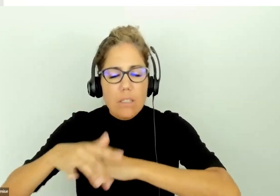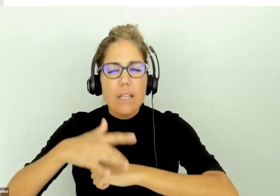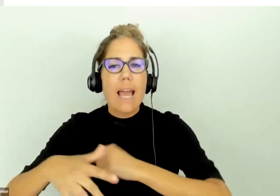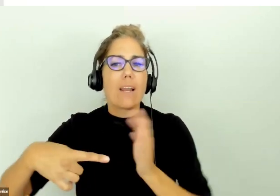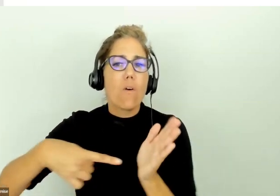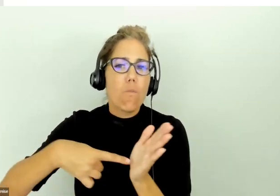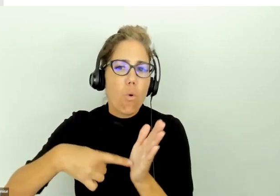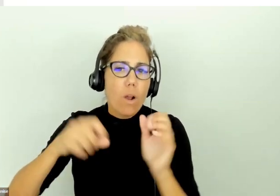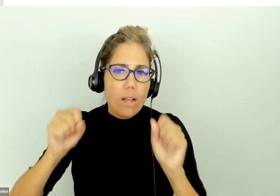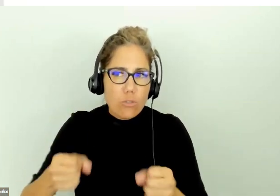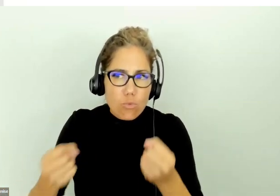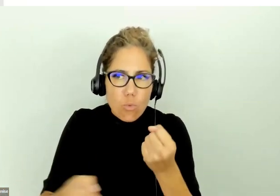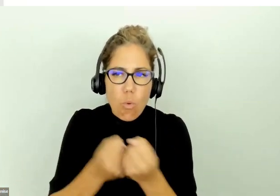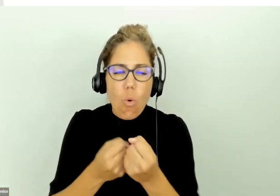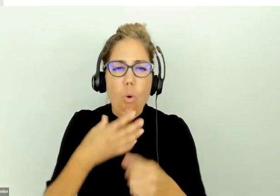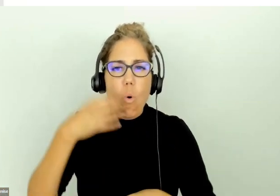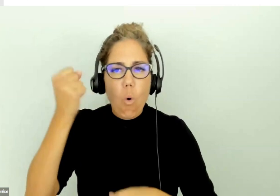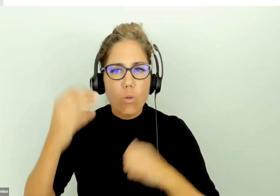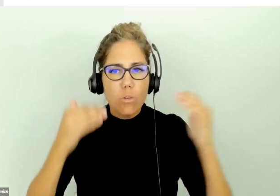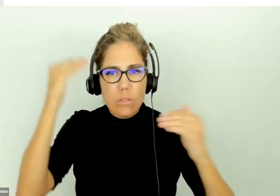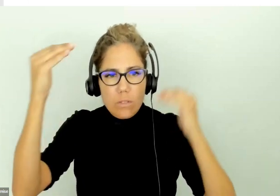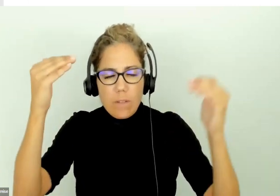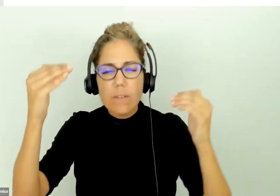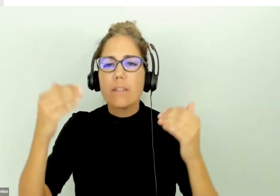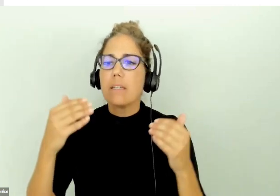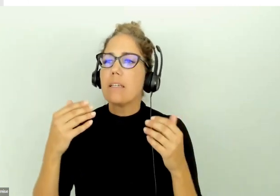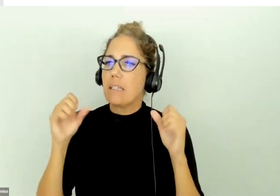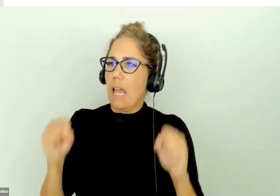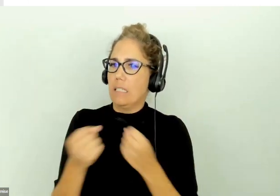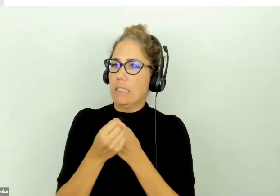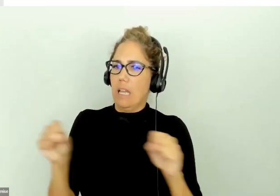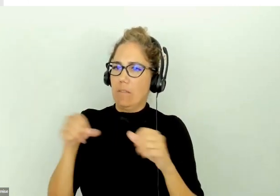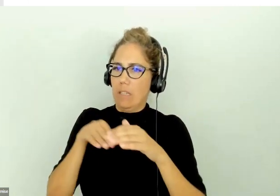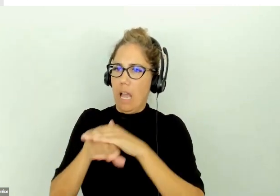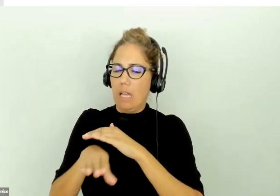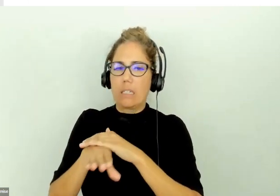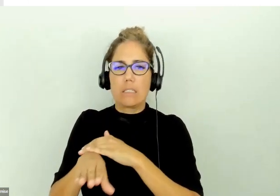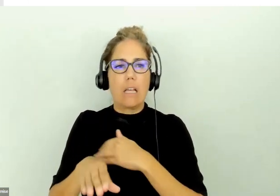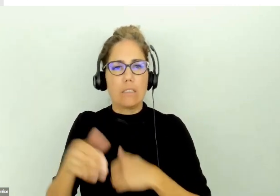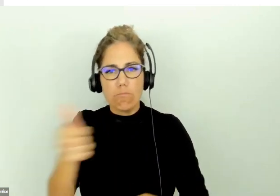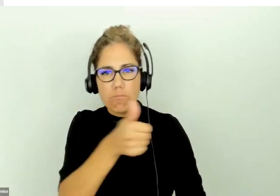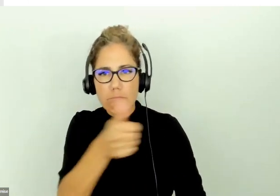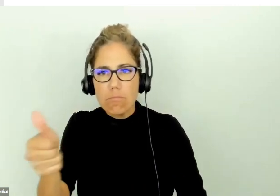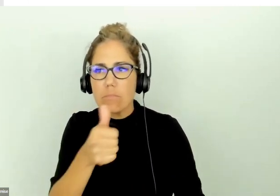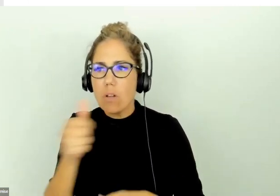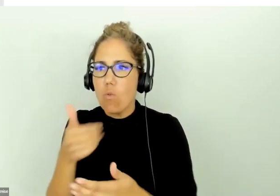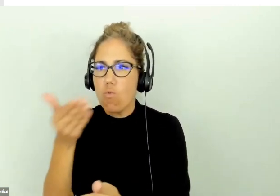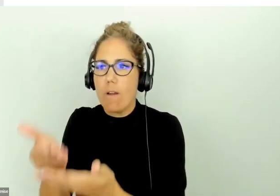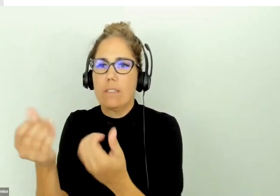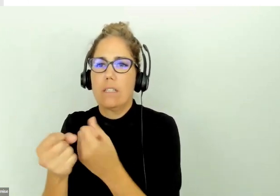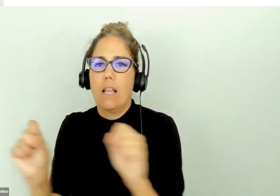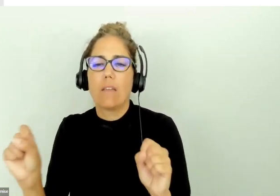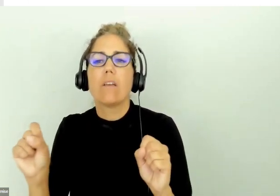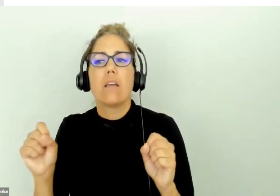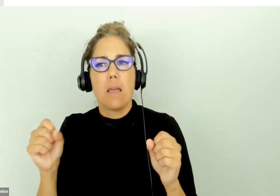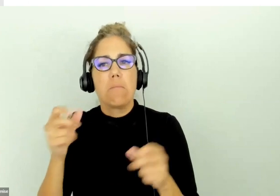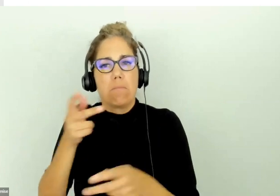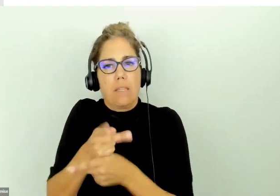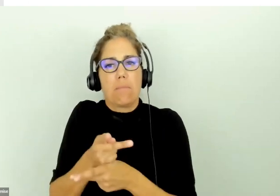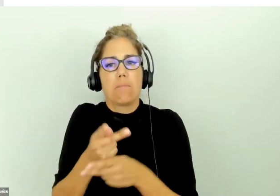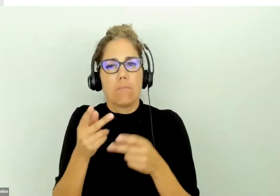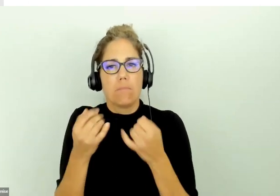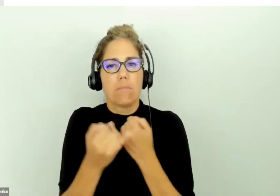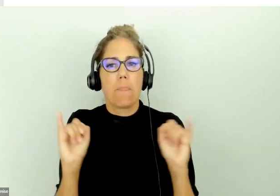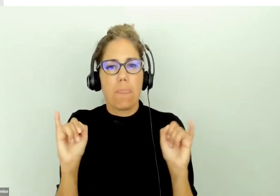affordability to support older adults in safely accessing everyday destinations and in maintaining their independence. There's many things